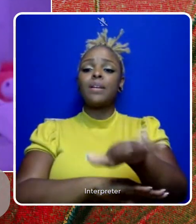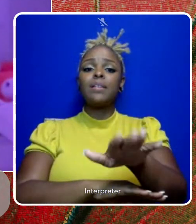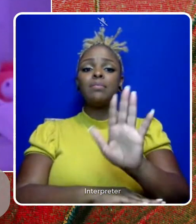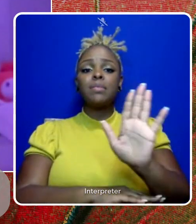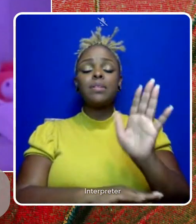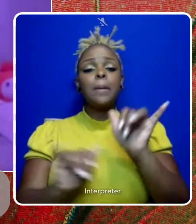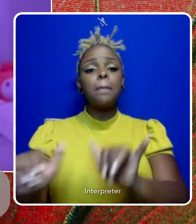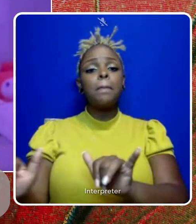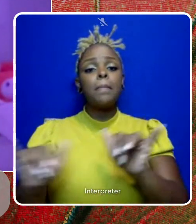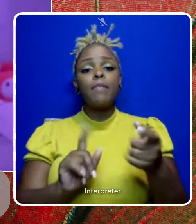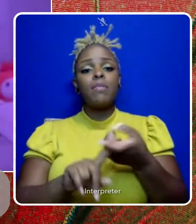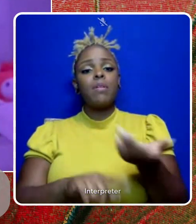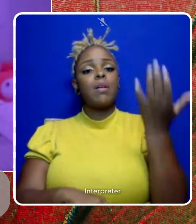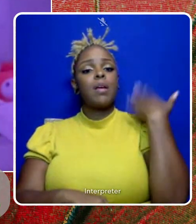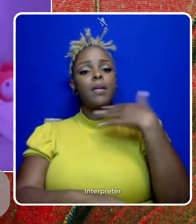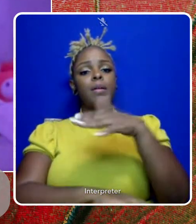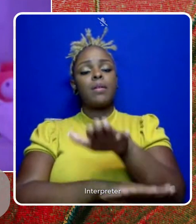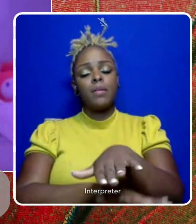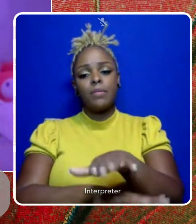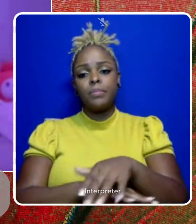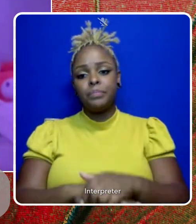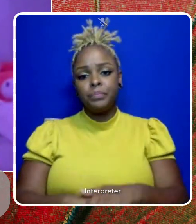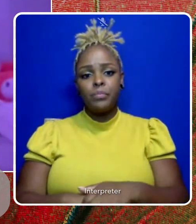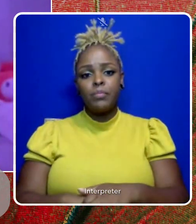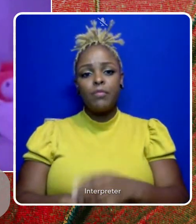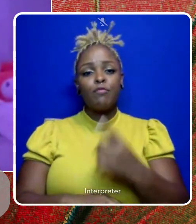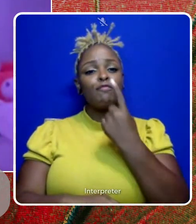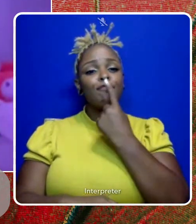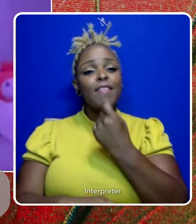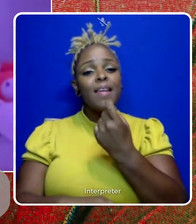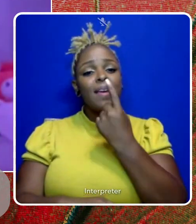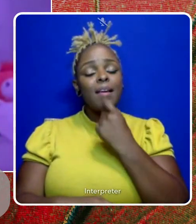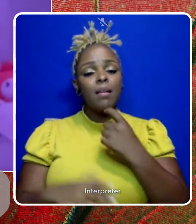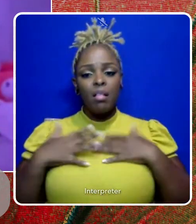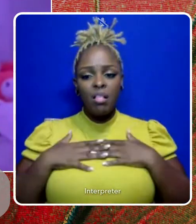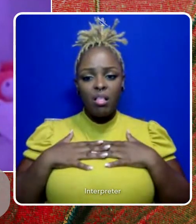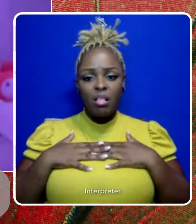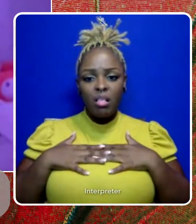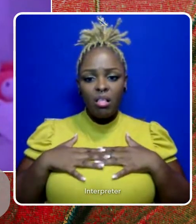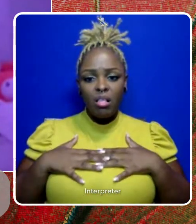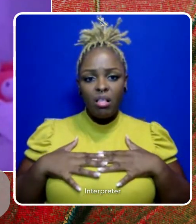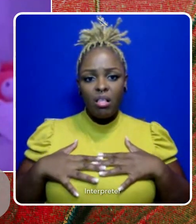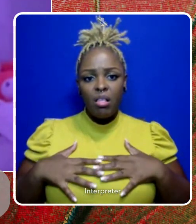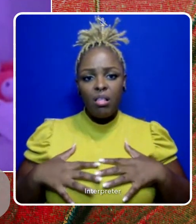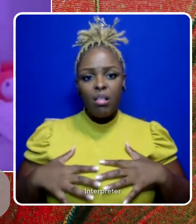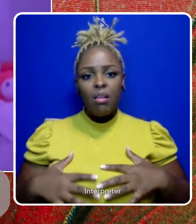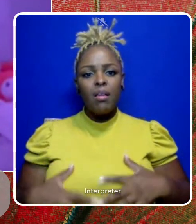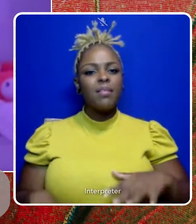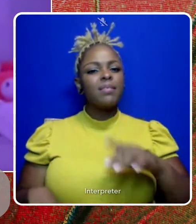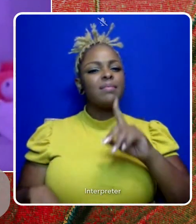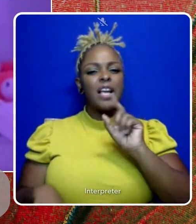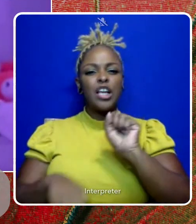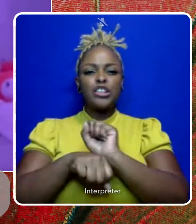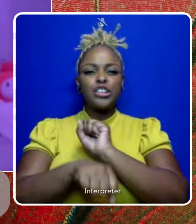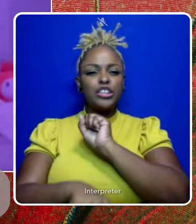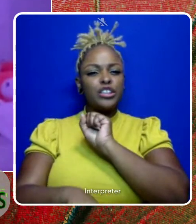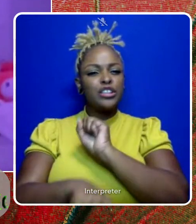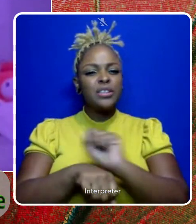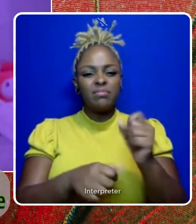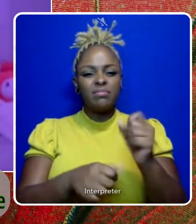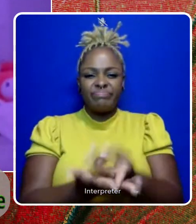stains they left on her body, leaving footprints on her body. They replaced the flag she bore.